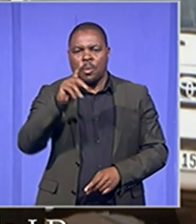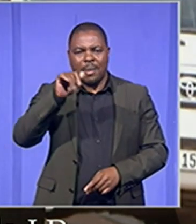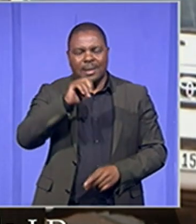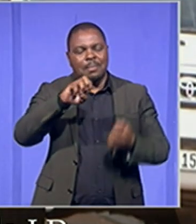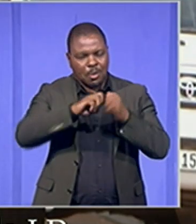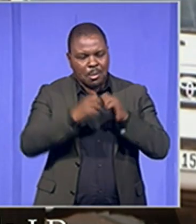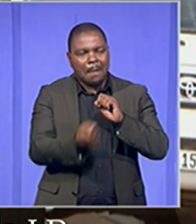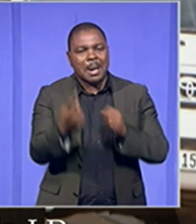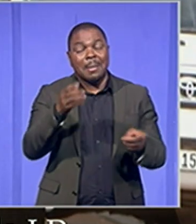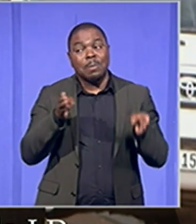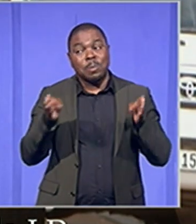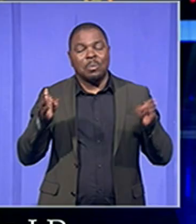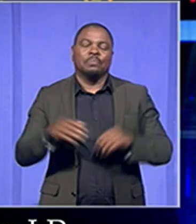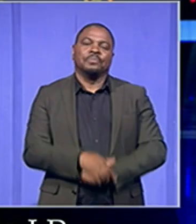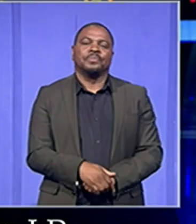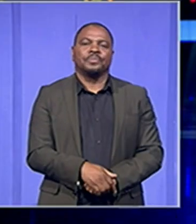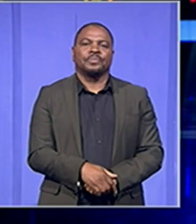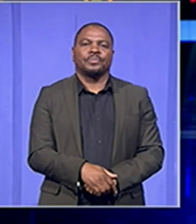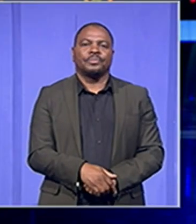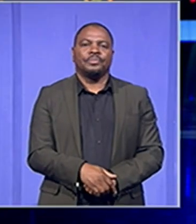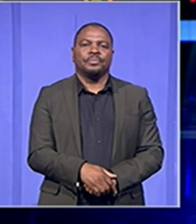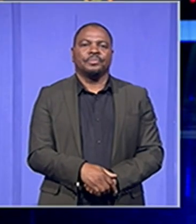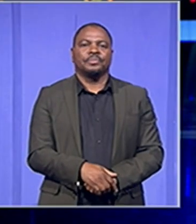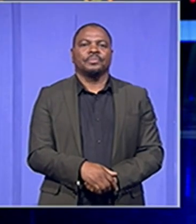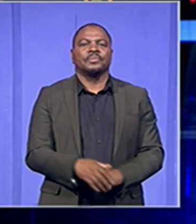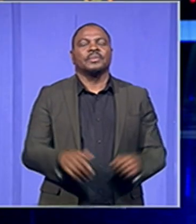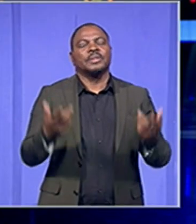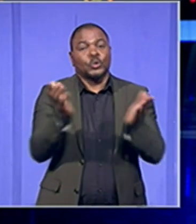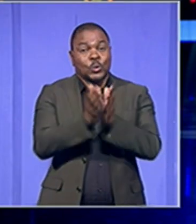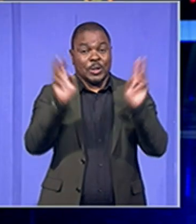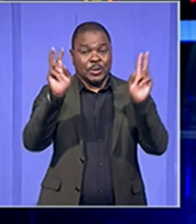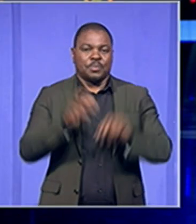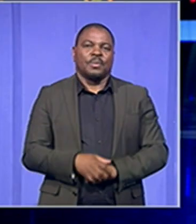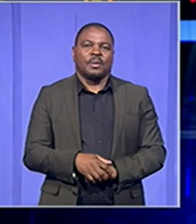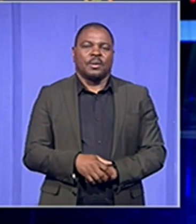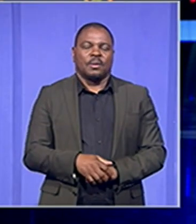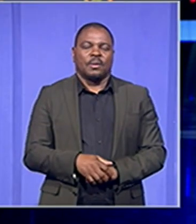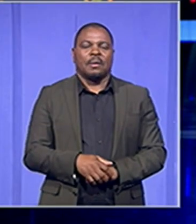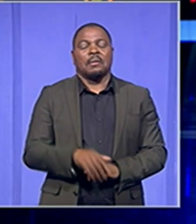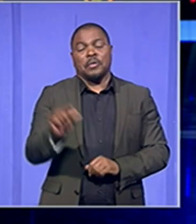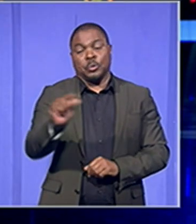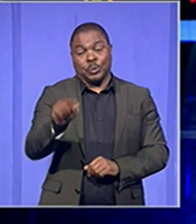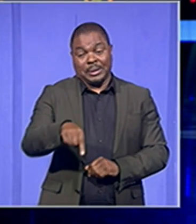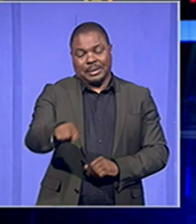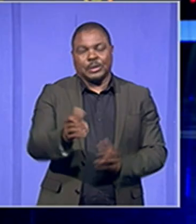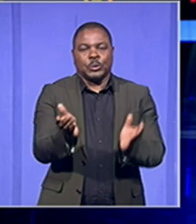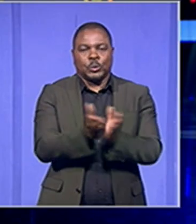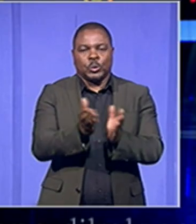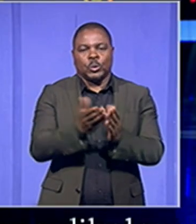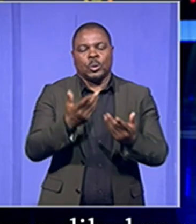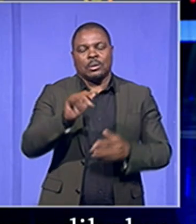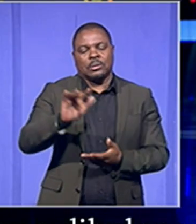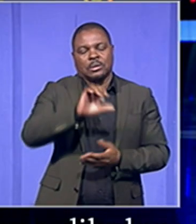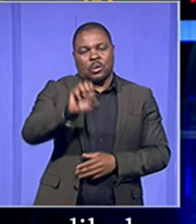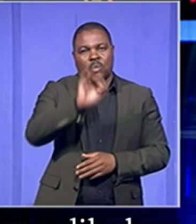SABC Kgamaribana. Ha re khutlela ntlhenyane ya dikolo re fumana hore o se o setse matsatsi a mmalwa fela pele dikolo tse bohareng ba naha